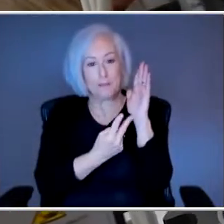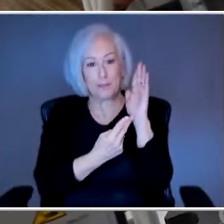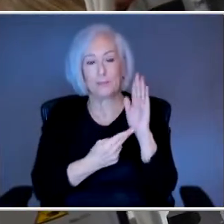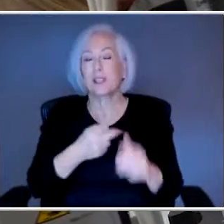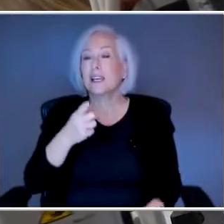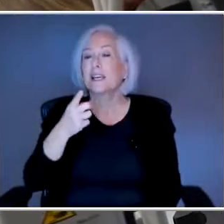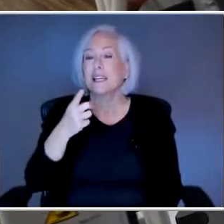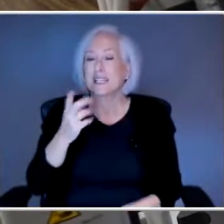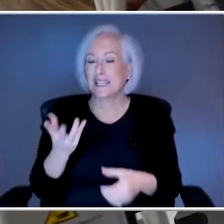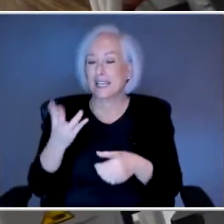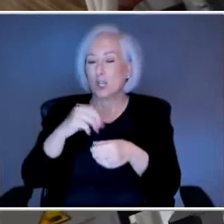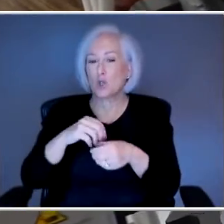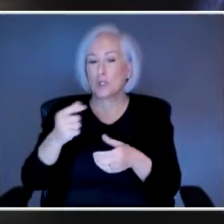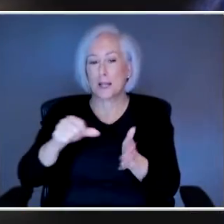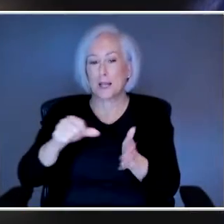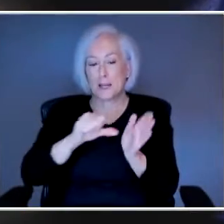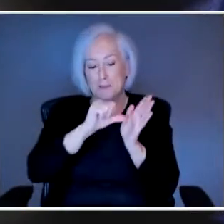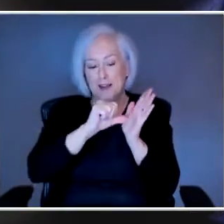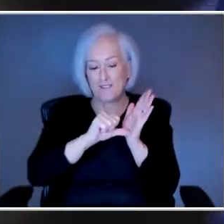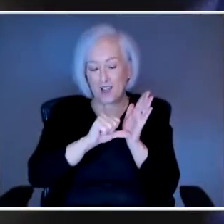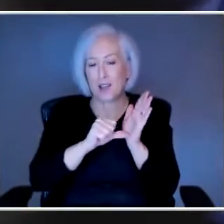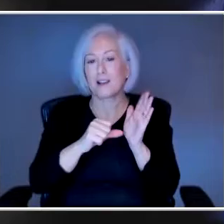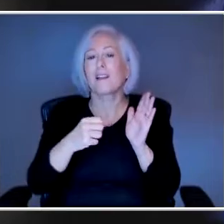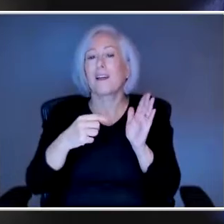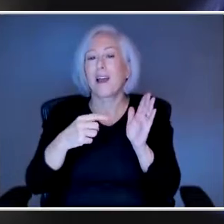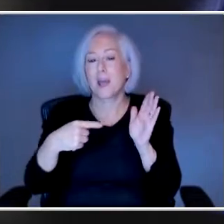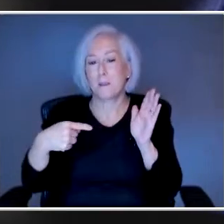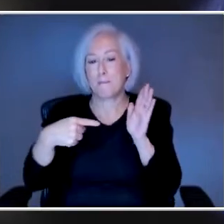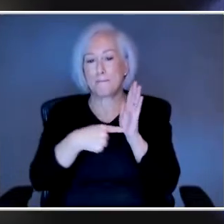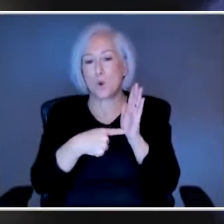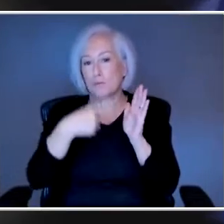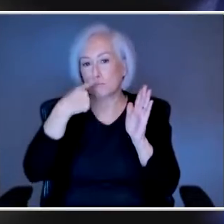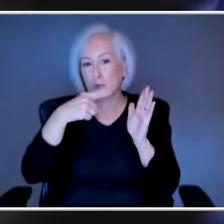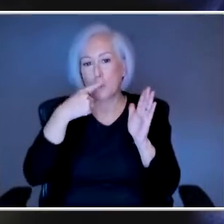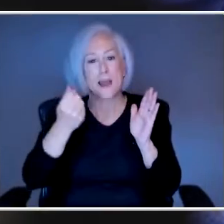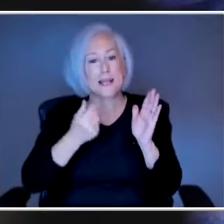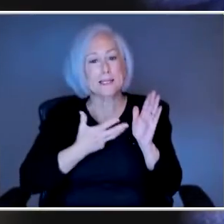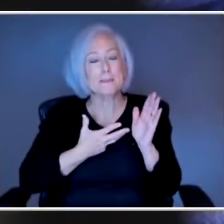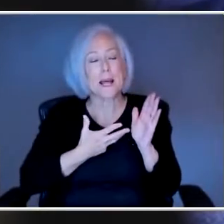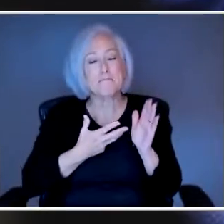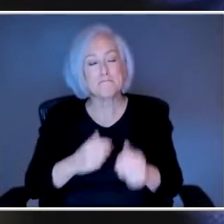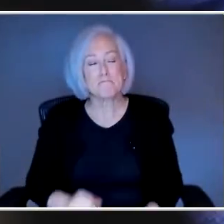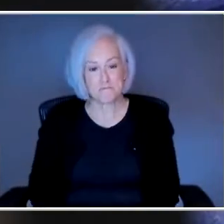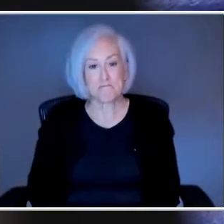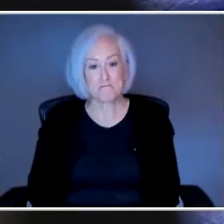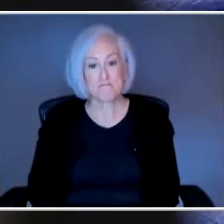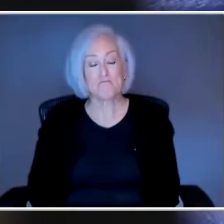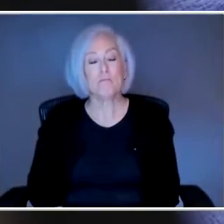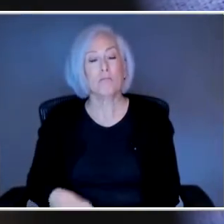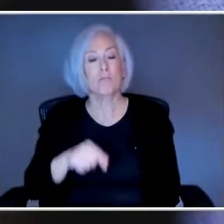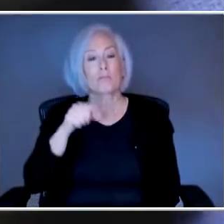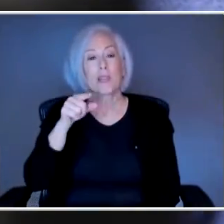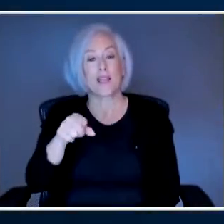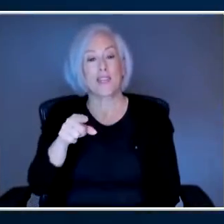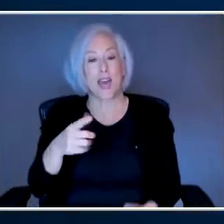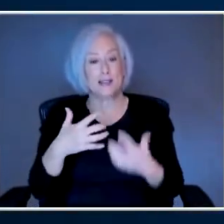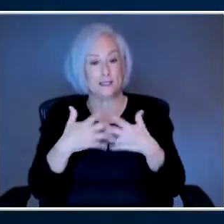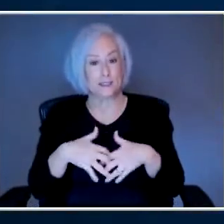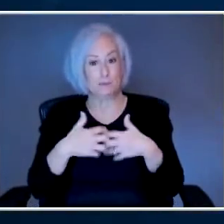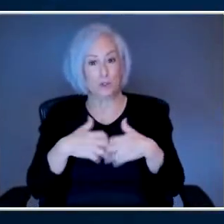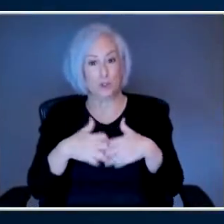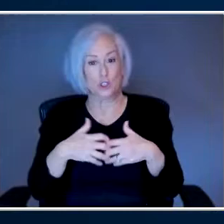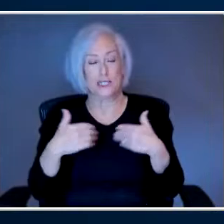cut and pokes and things like that. But yeah, just kind of walk us through the video here, what you're doing in there. Yeah, so this device has on it some balloons that move